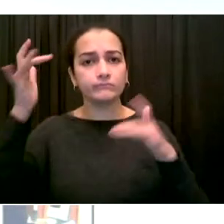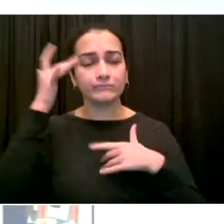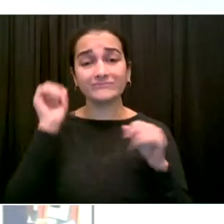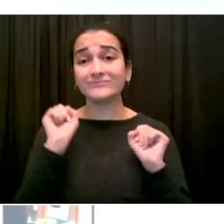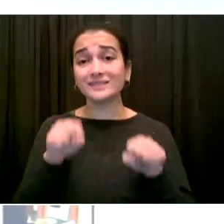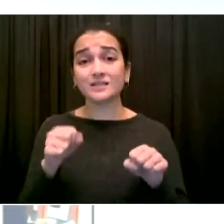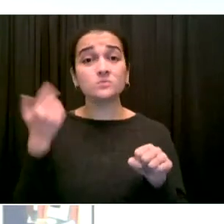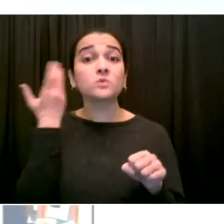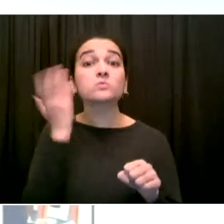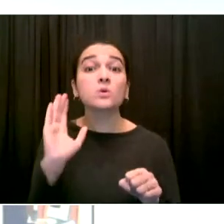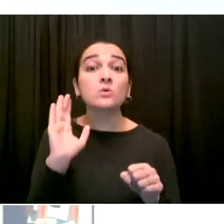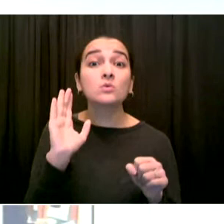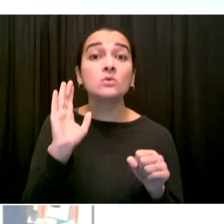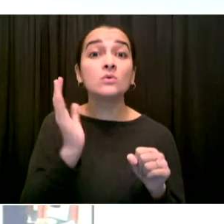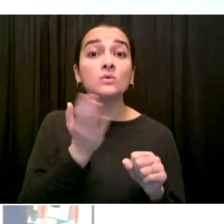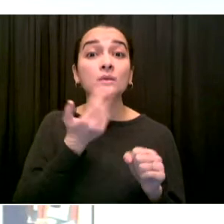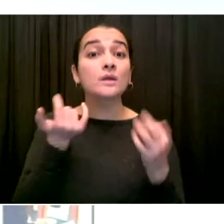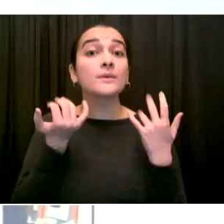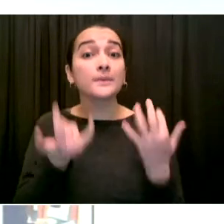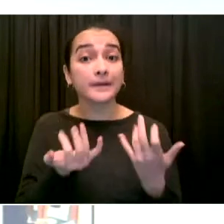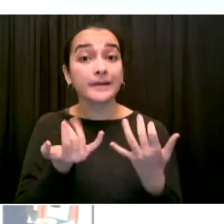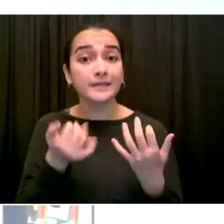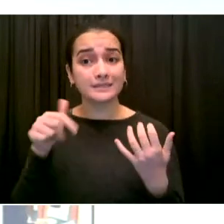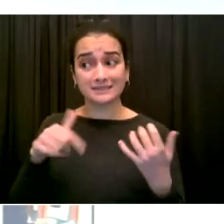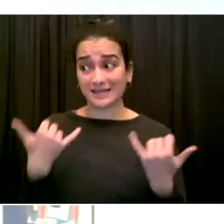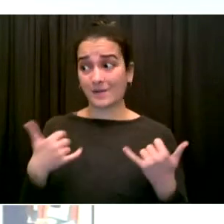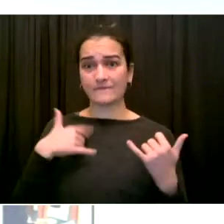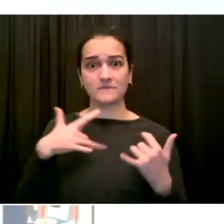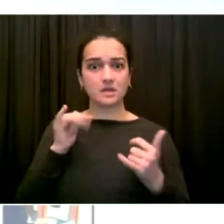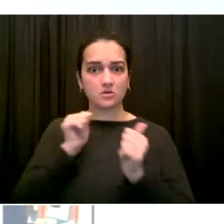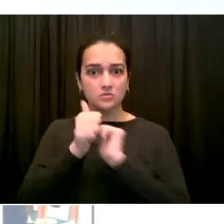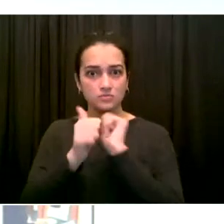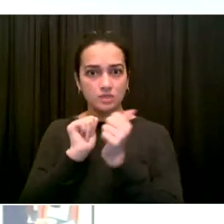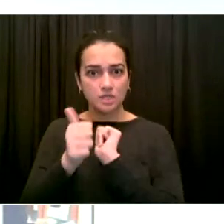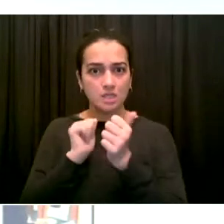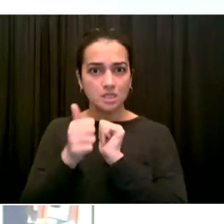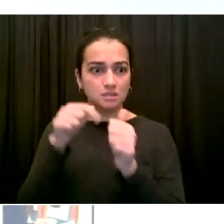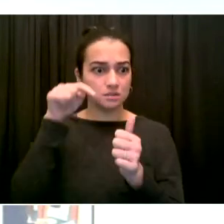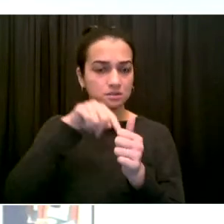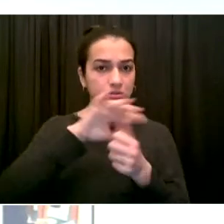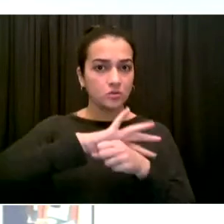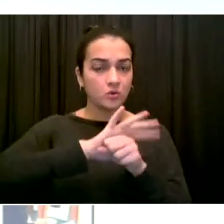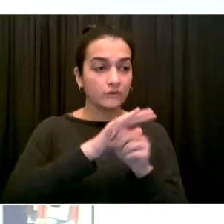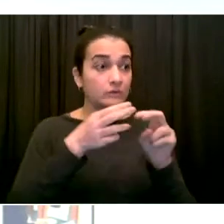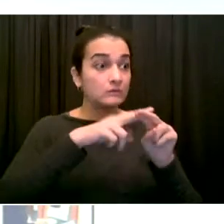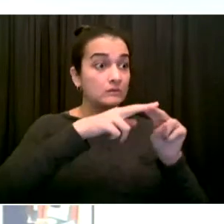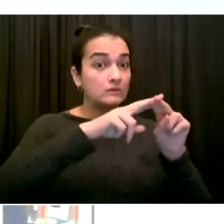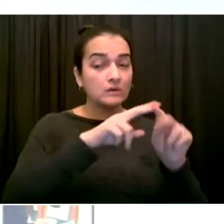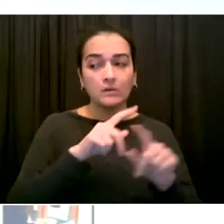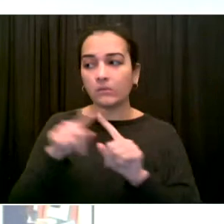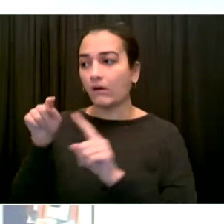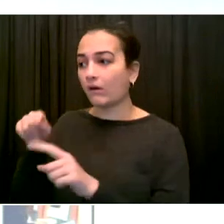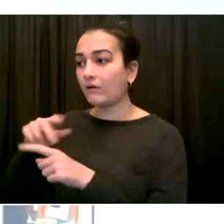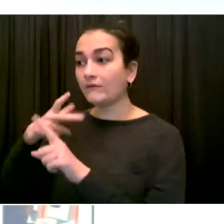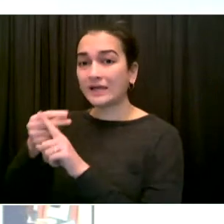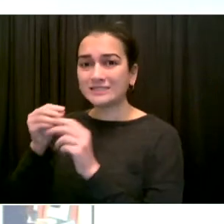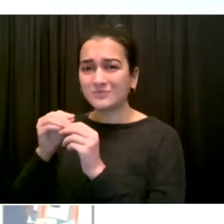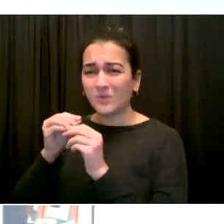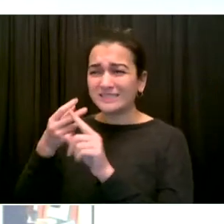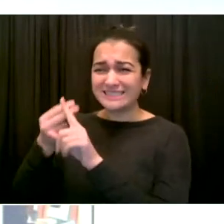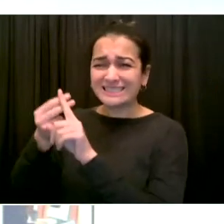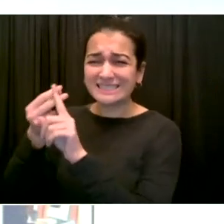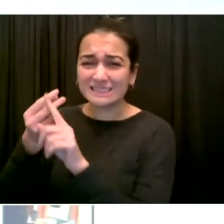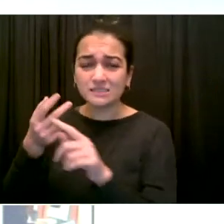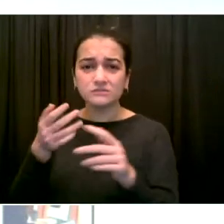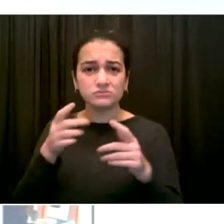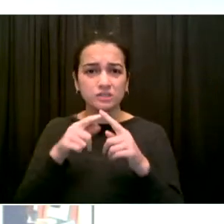so we need to bring to bear every possible intervention that we can to continue saving lives and preventing